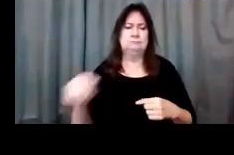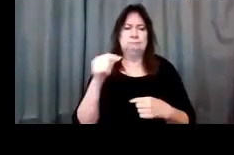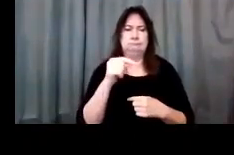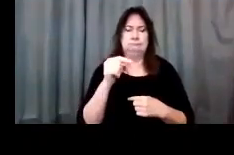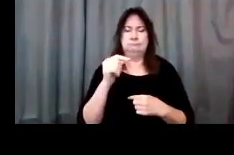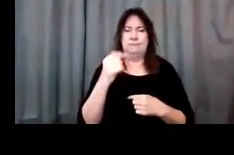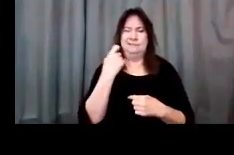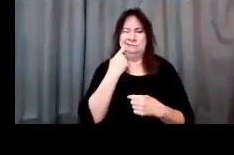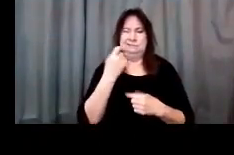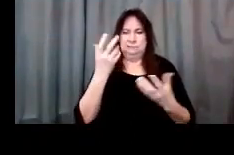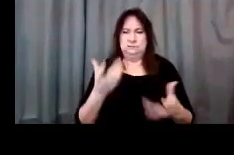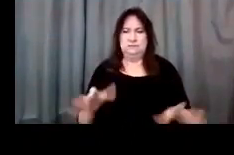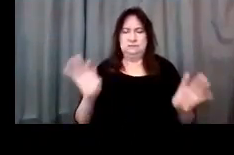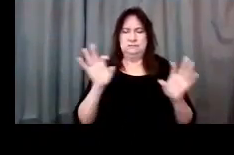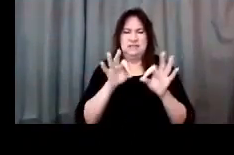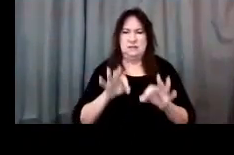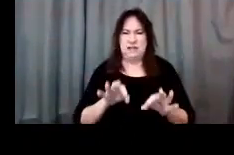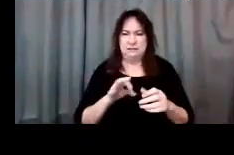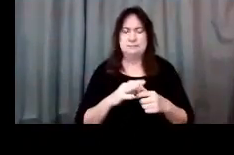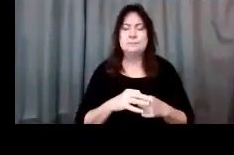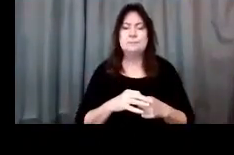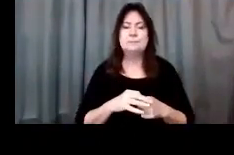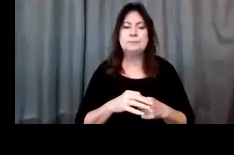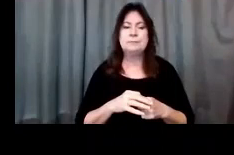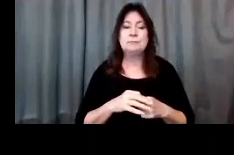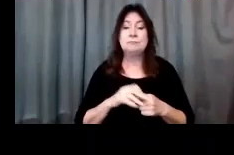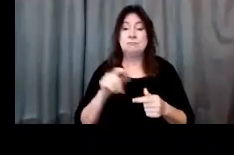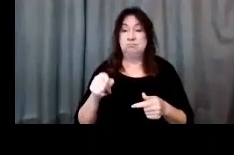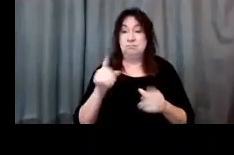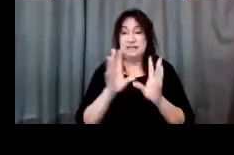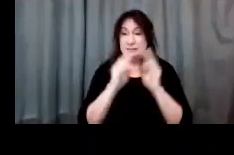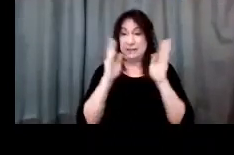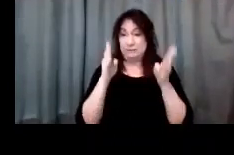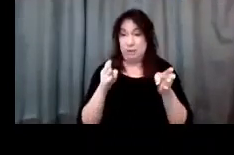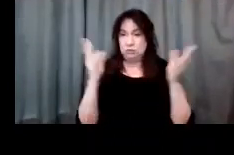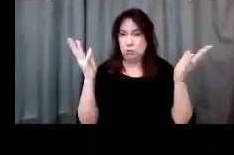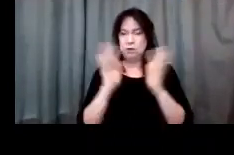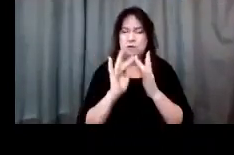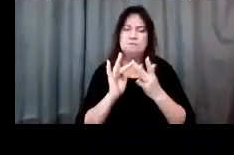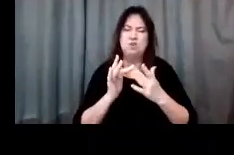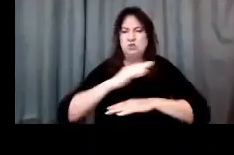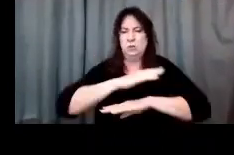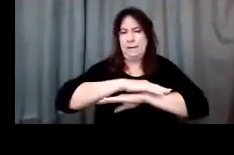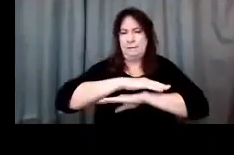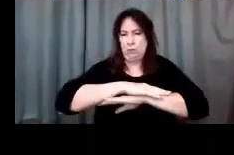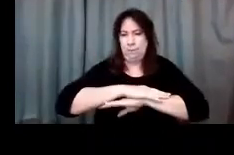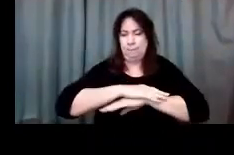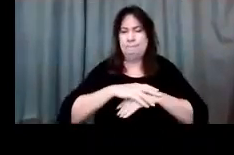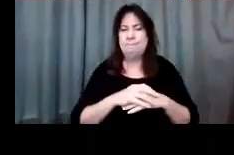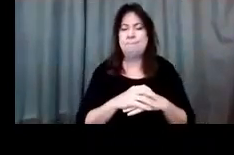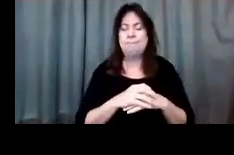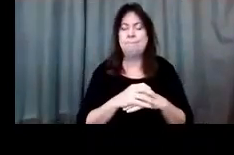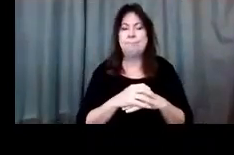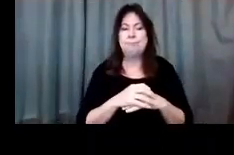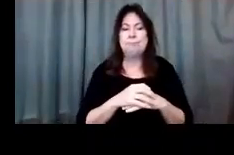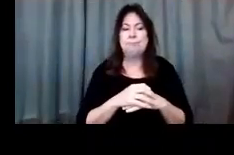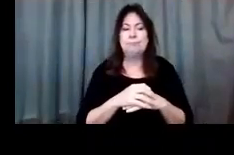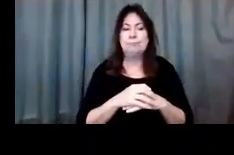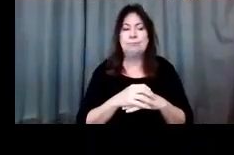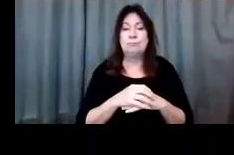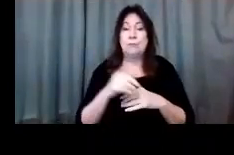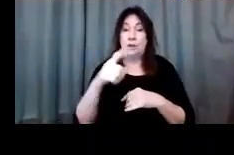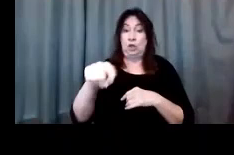just said, the heart of the meeting will be on the virtual platform and what you